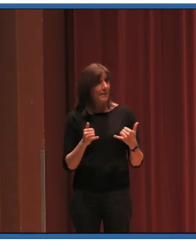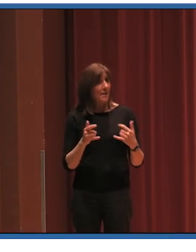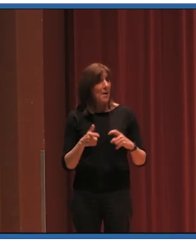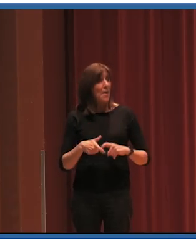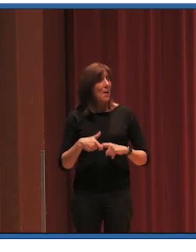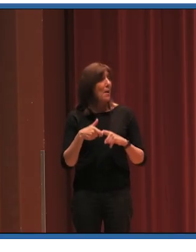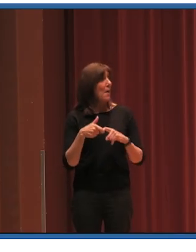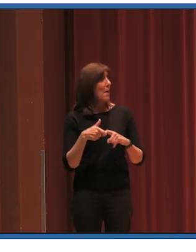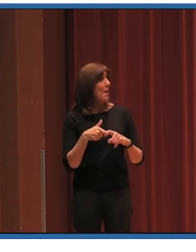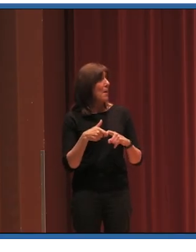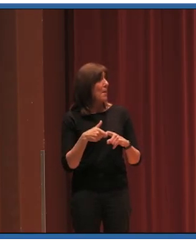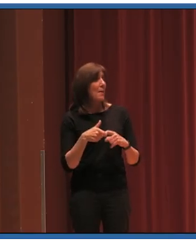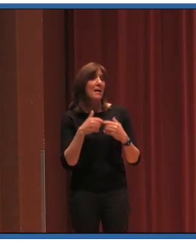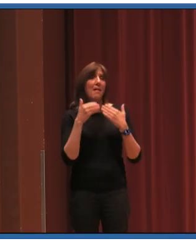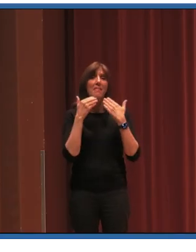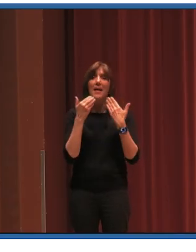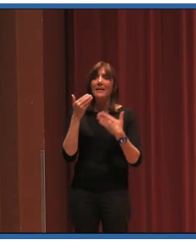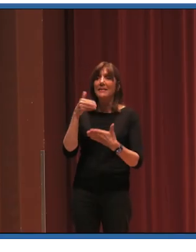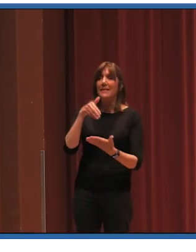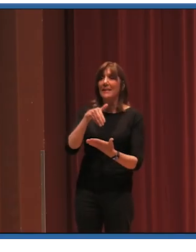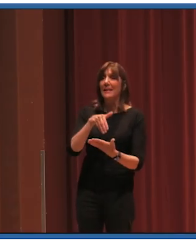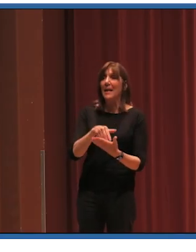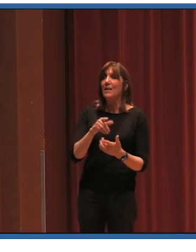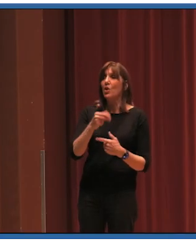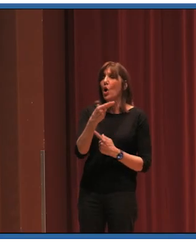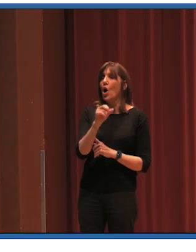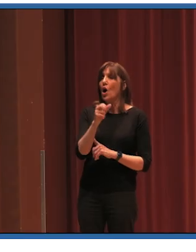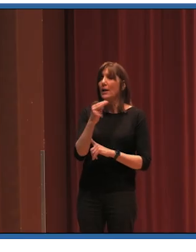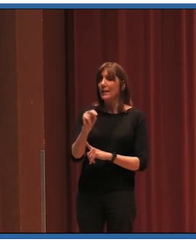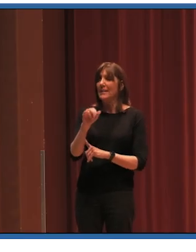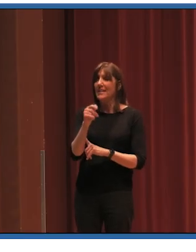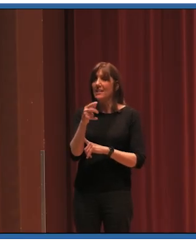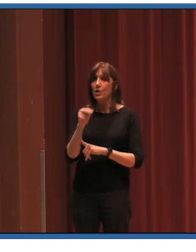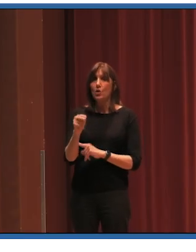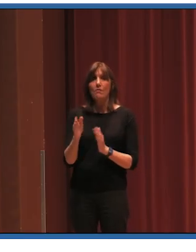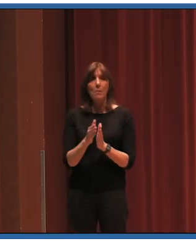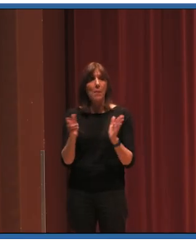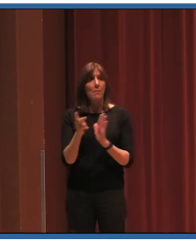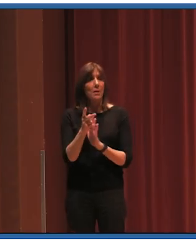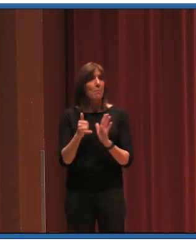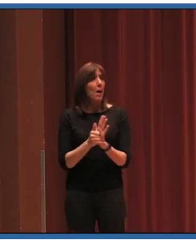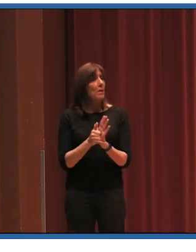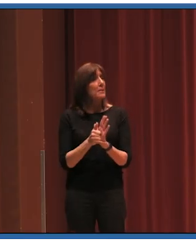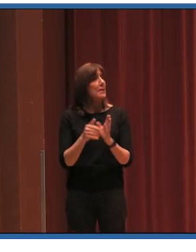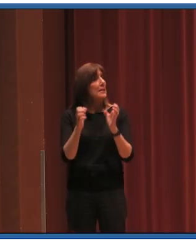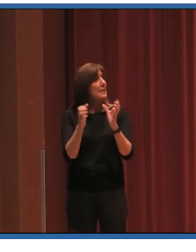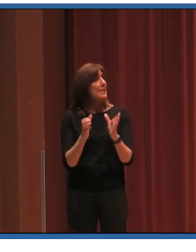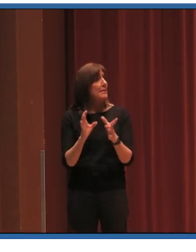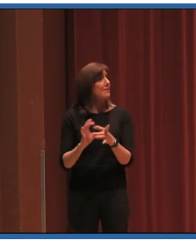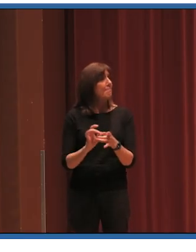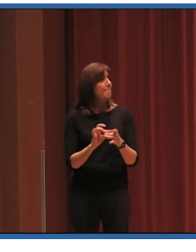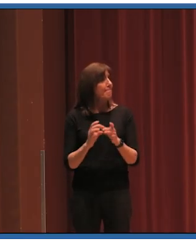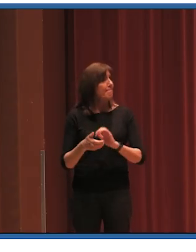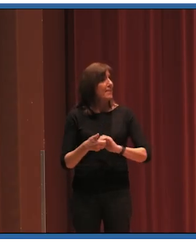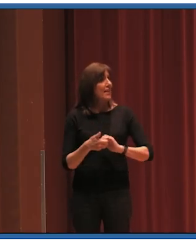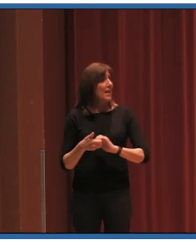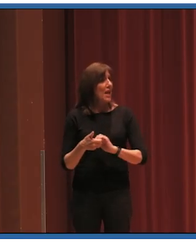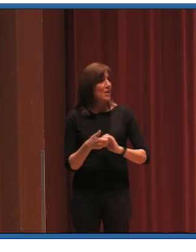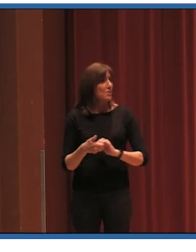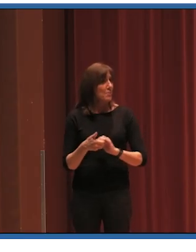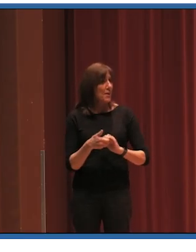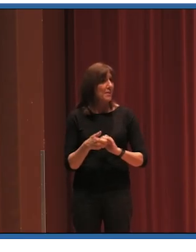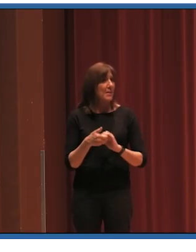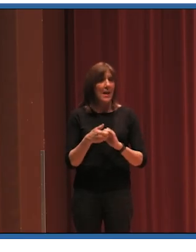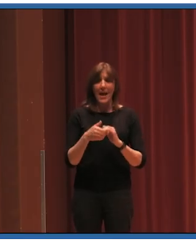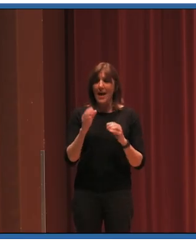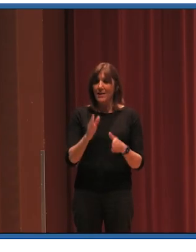and give a special thanks again to the Harkin Institute for Public Policy and Citizen engagement, and ask Craig Owens, the Executive